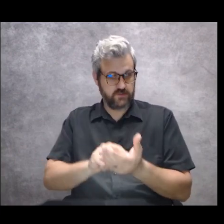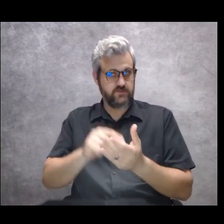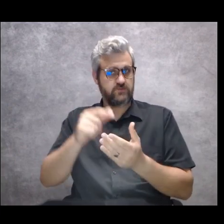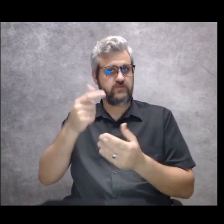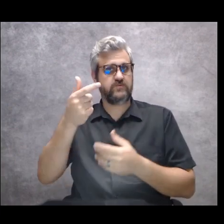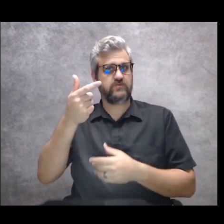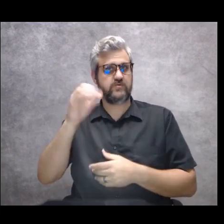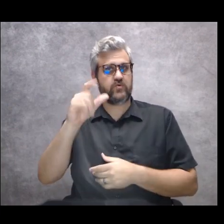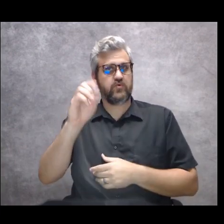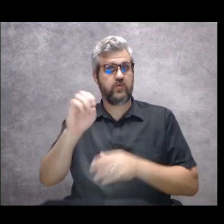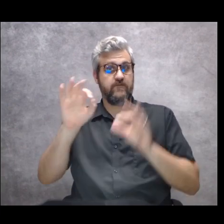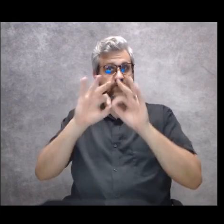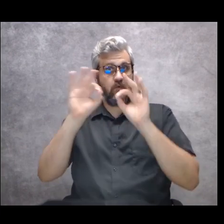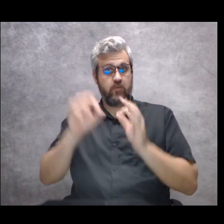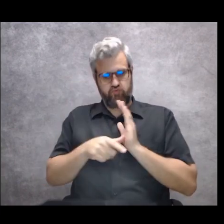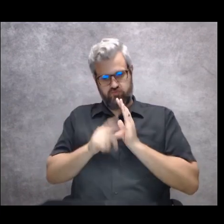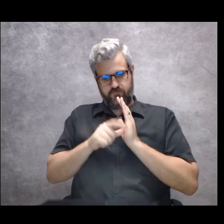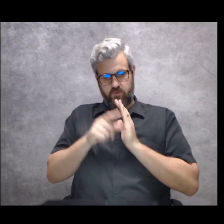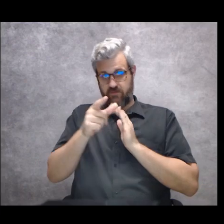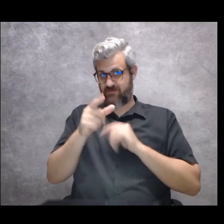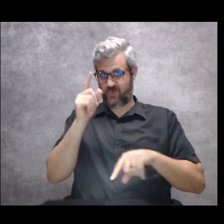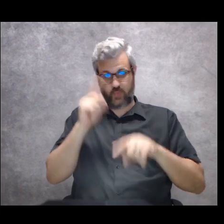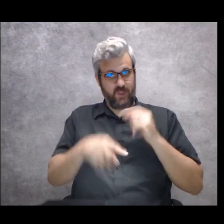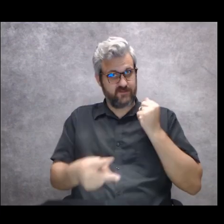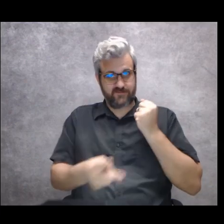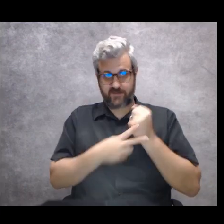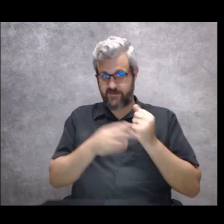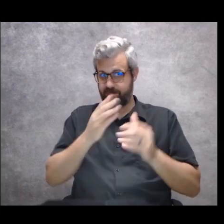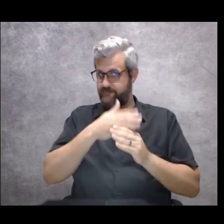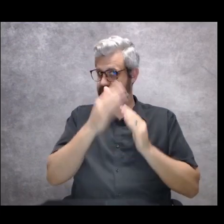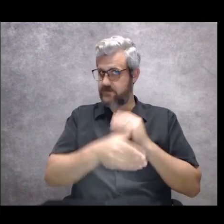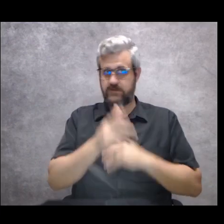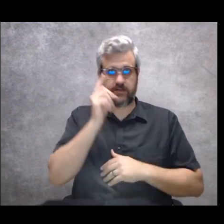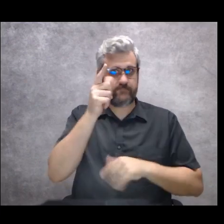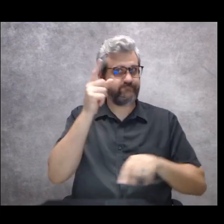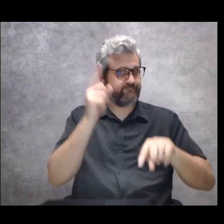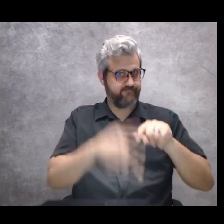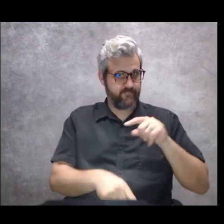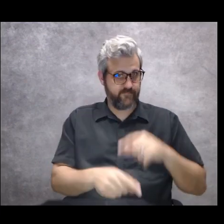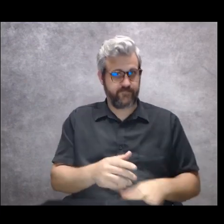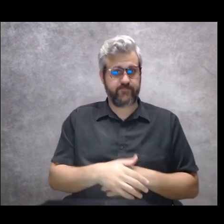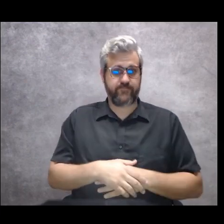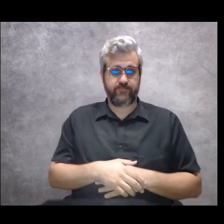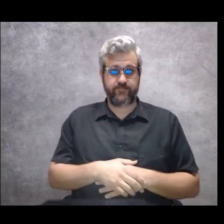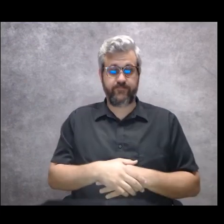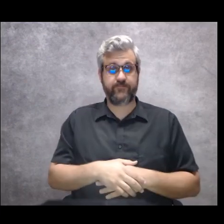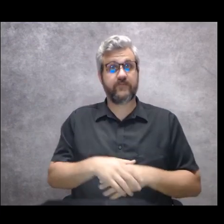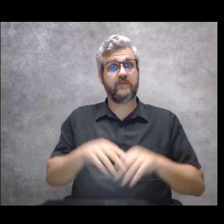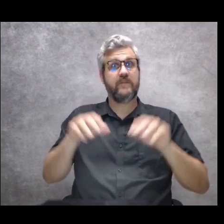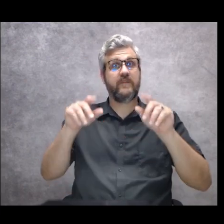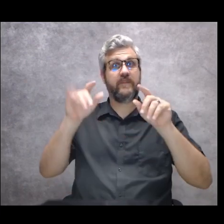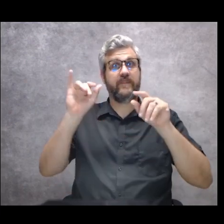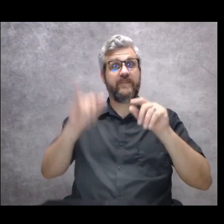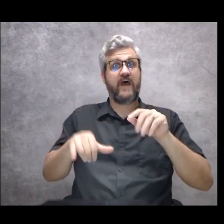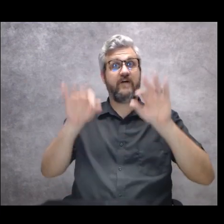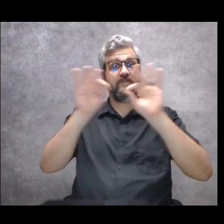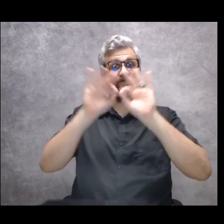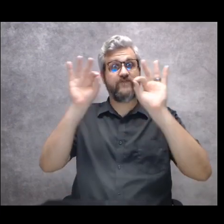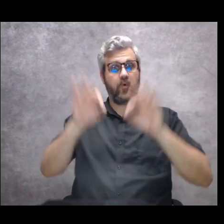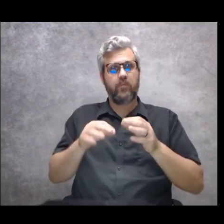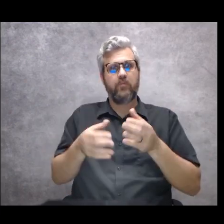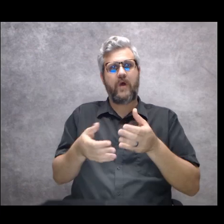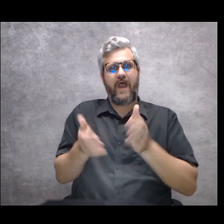can't be saved and completed later. The form will request state and local data sets for